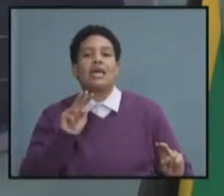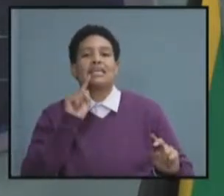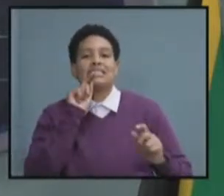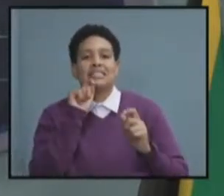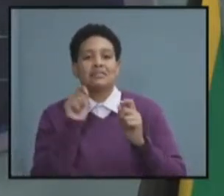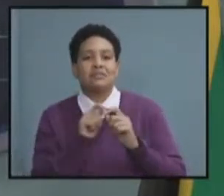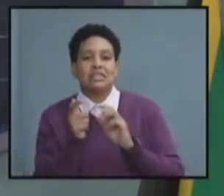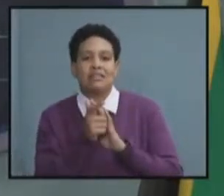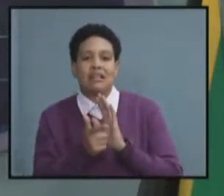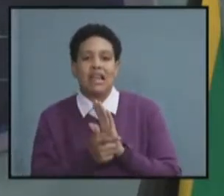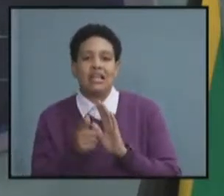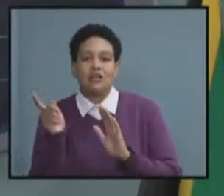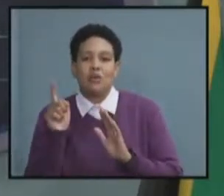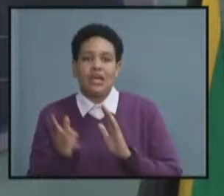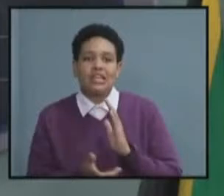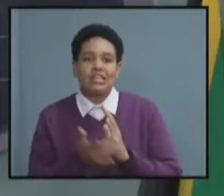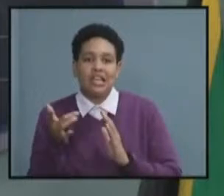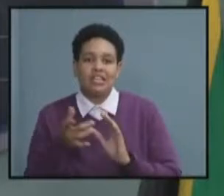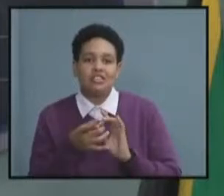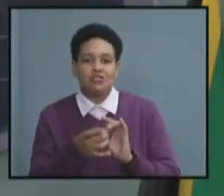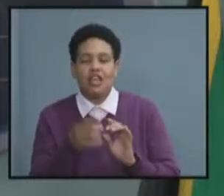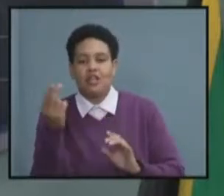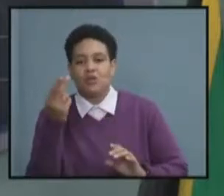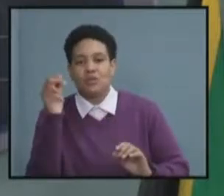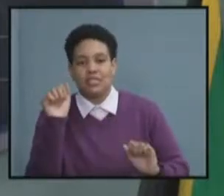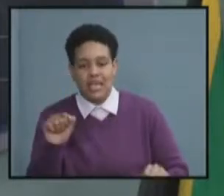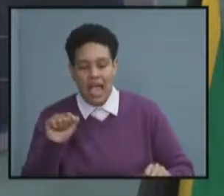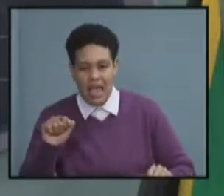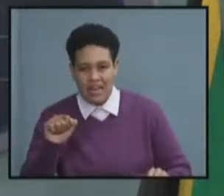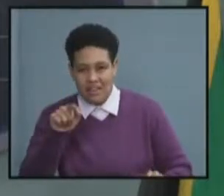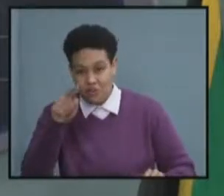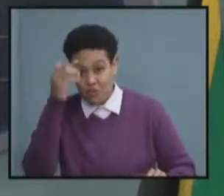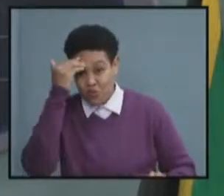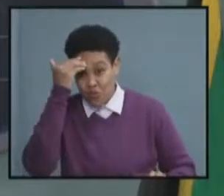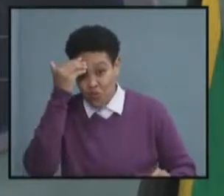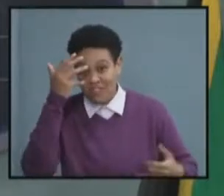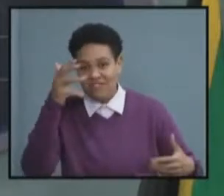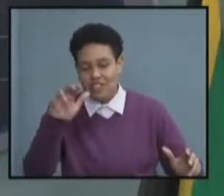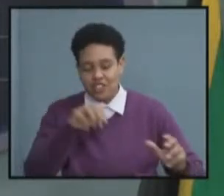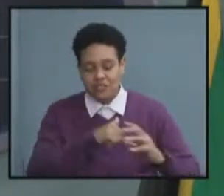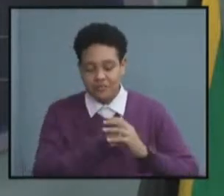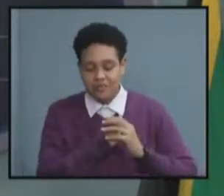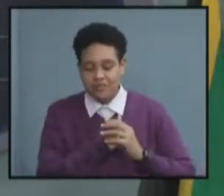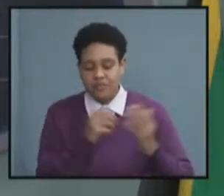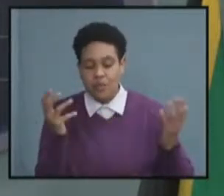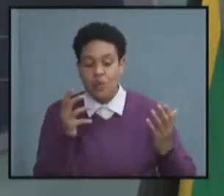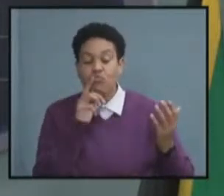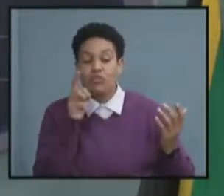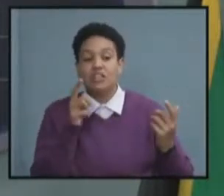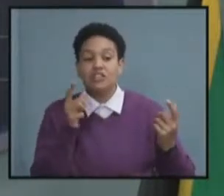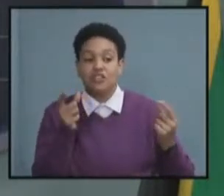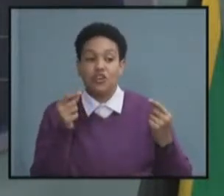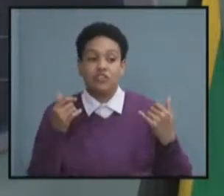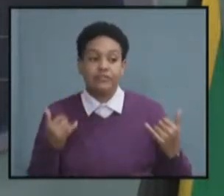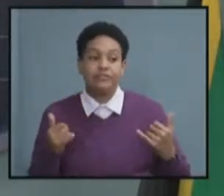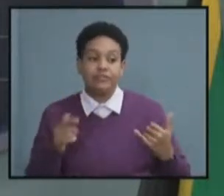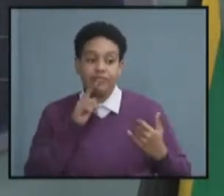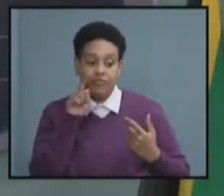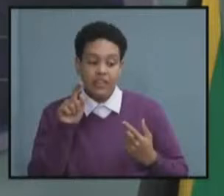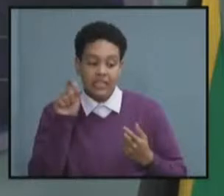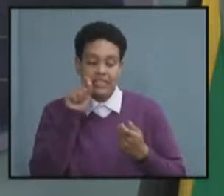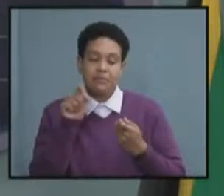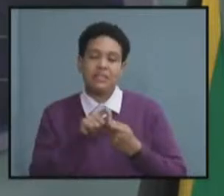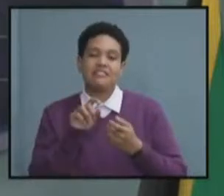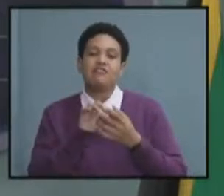specific legislation where technology is utilized. And you know that what is being done is